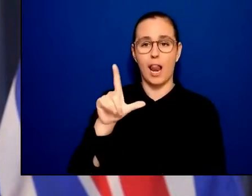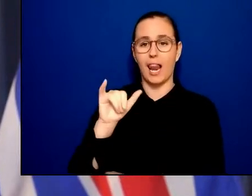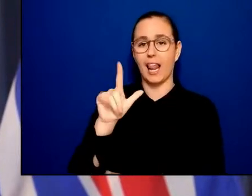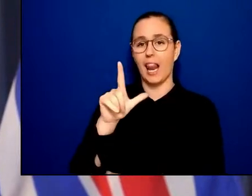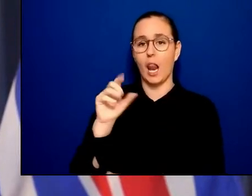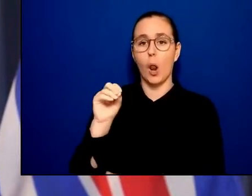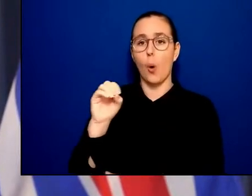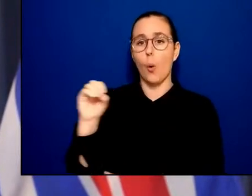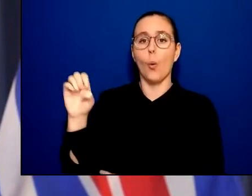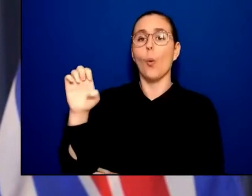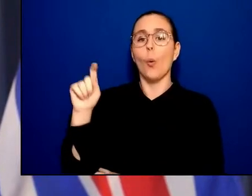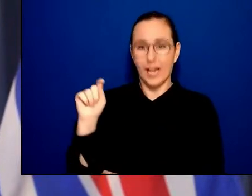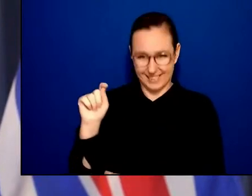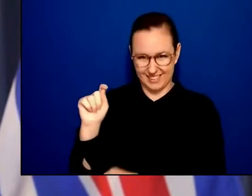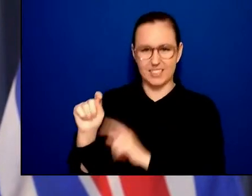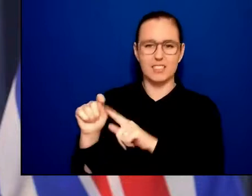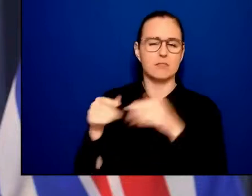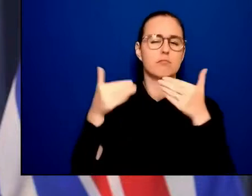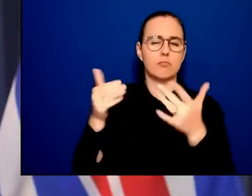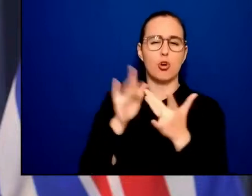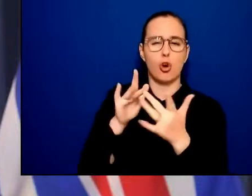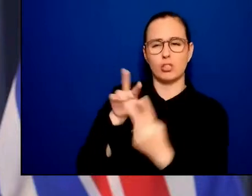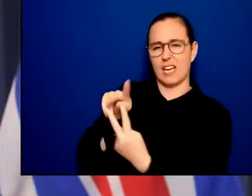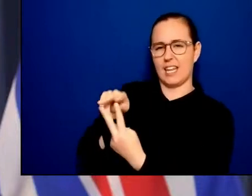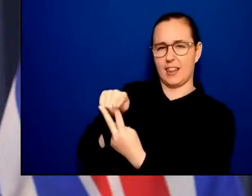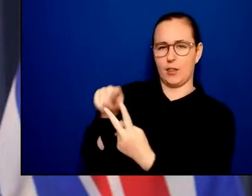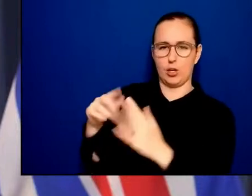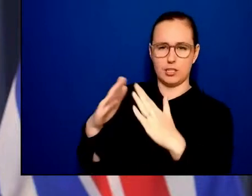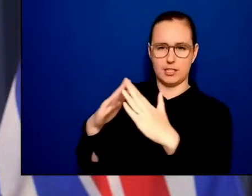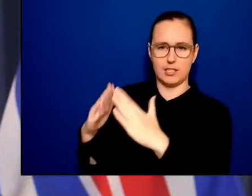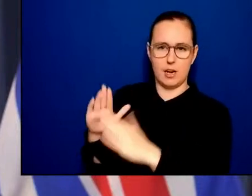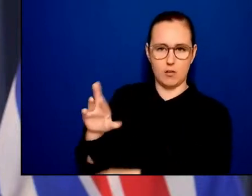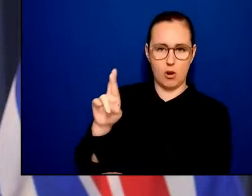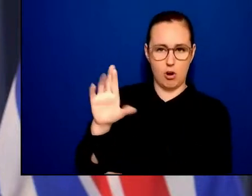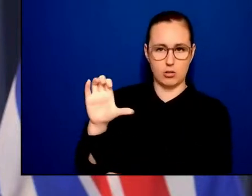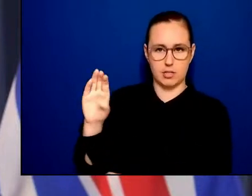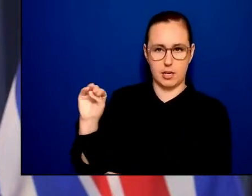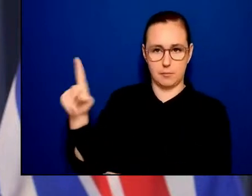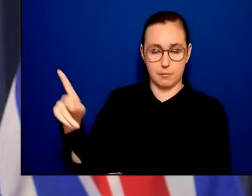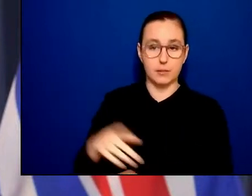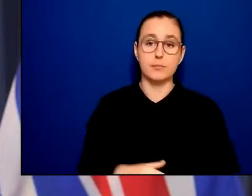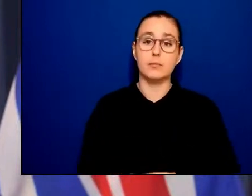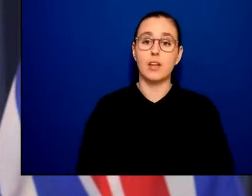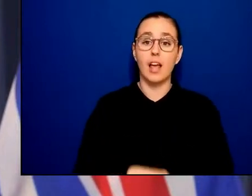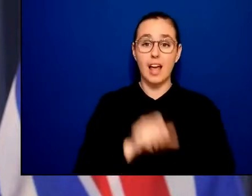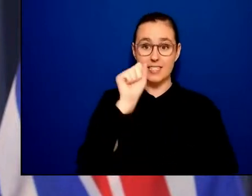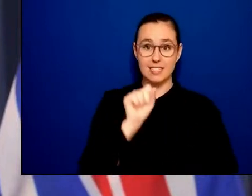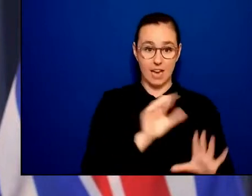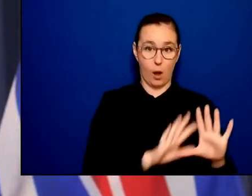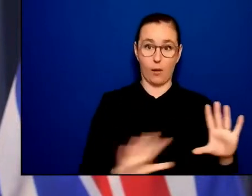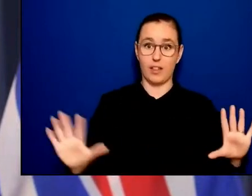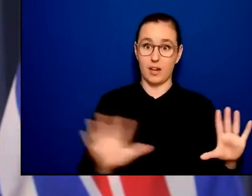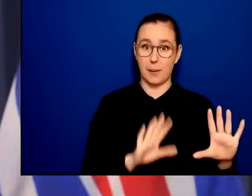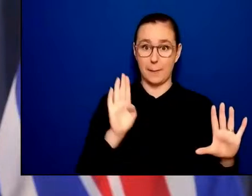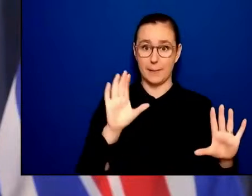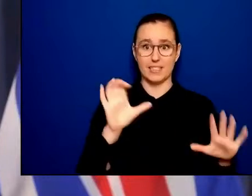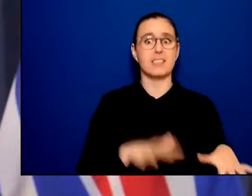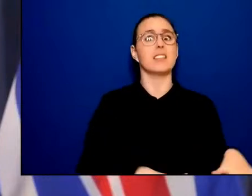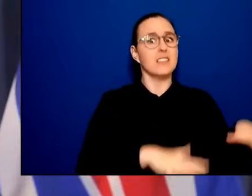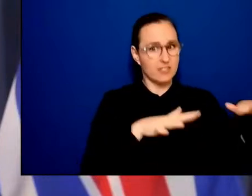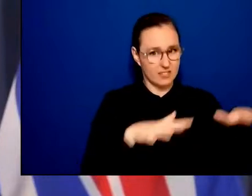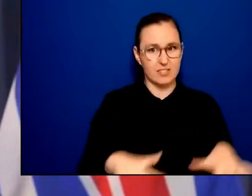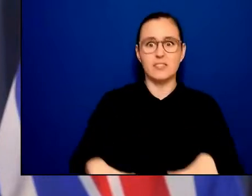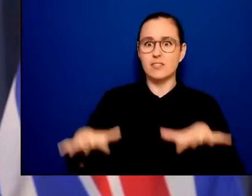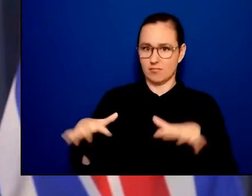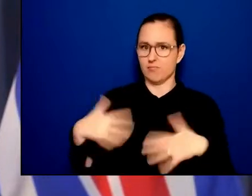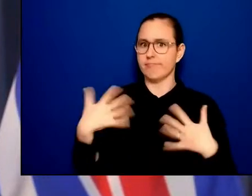province. This has been an extreme weather event. And while the River Forecast Centre has issued 16